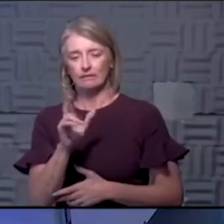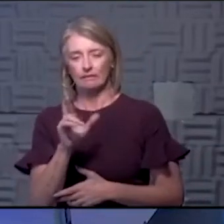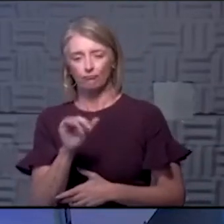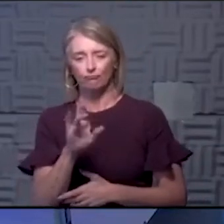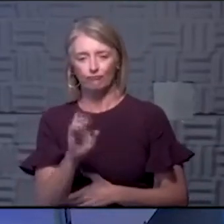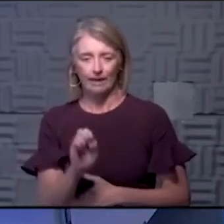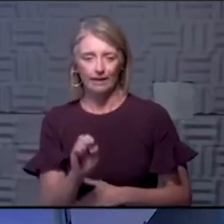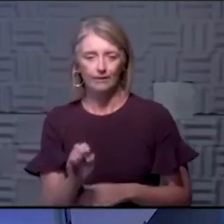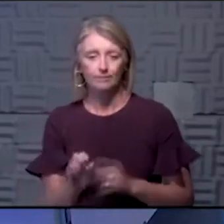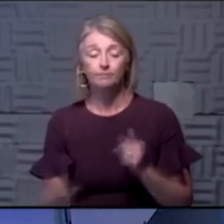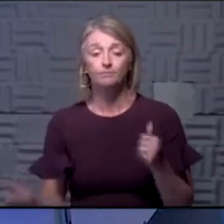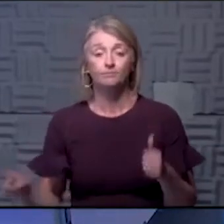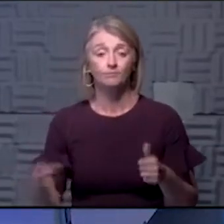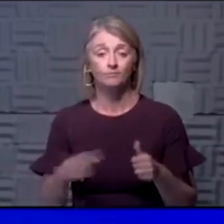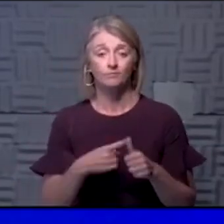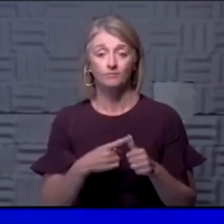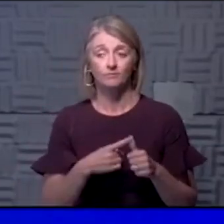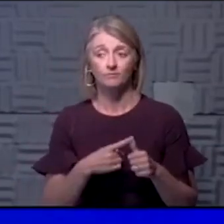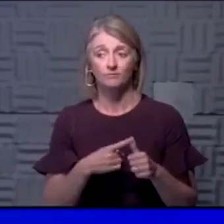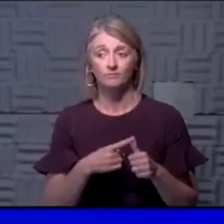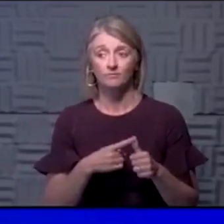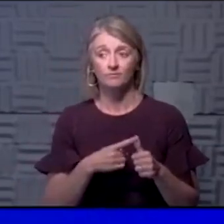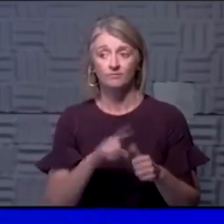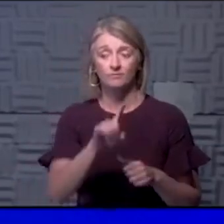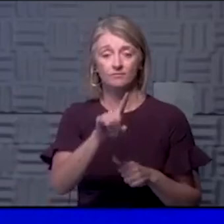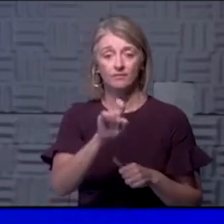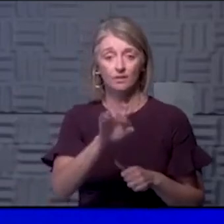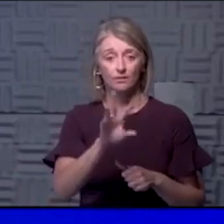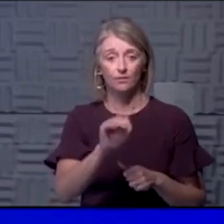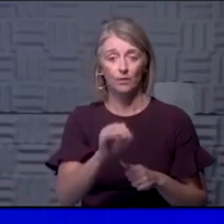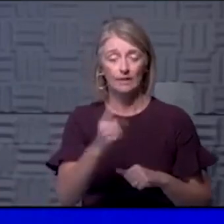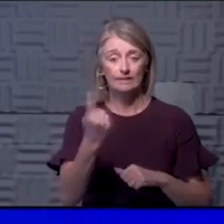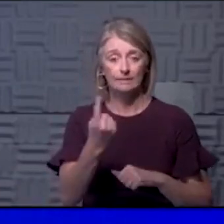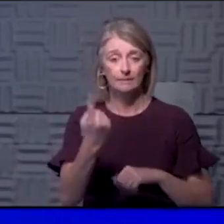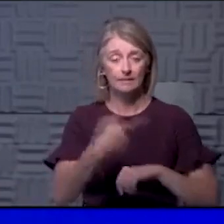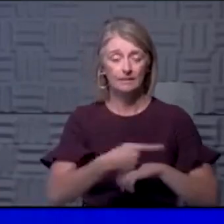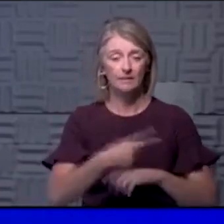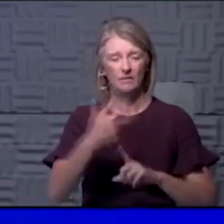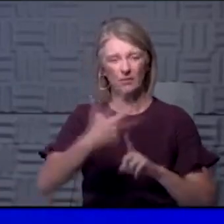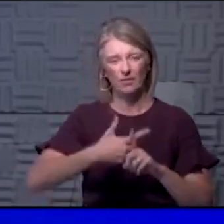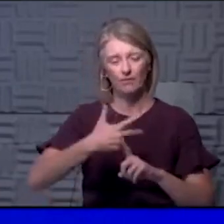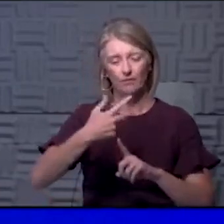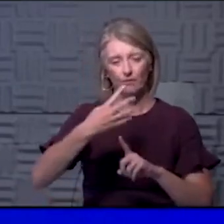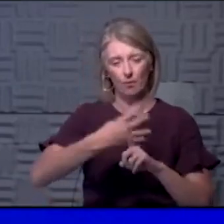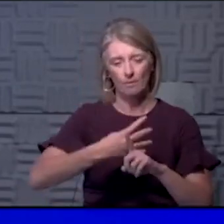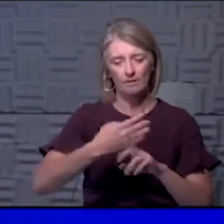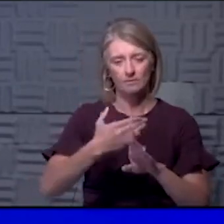get. Right. The first one was at least 140 some days, so at least 3 or 4 months.